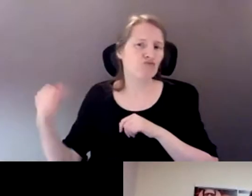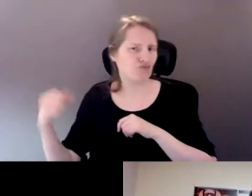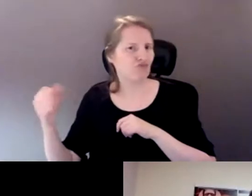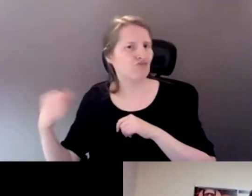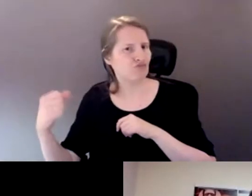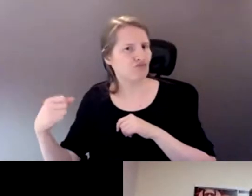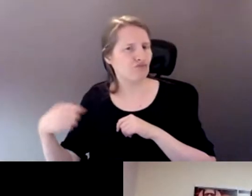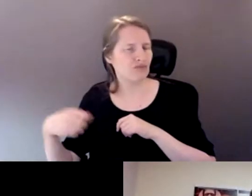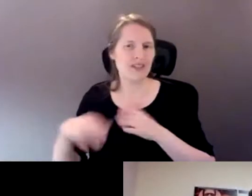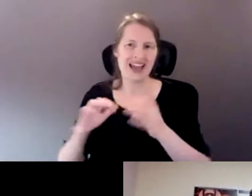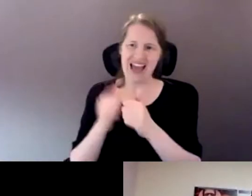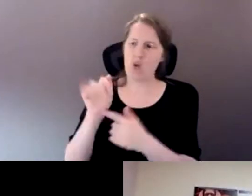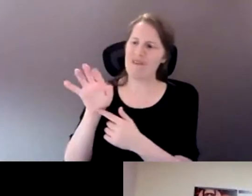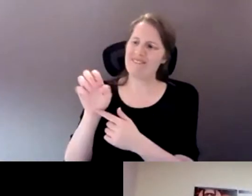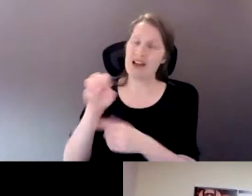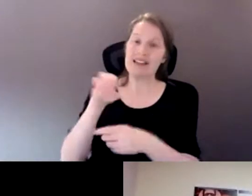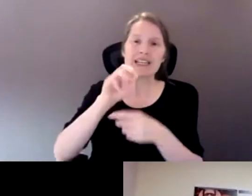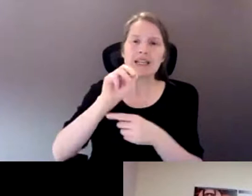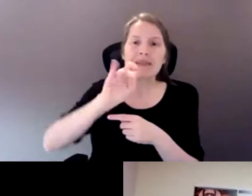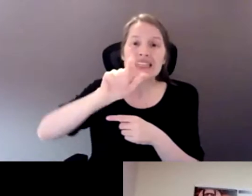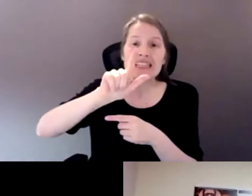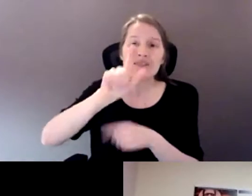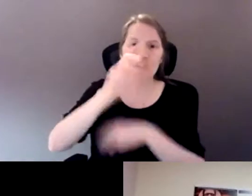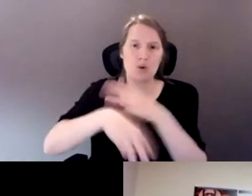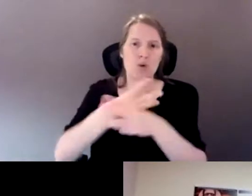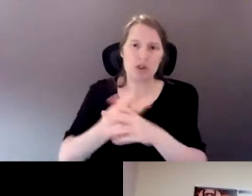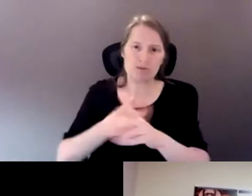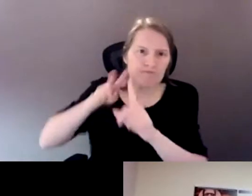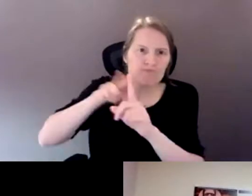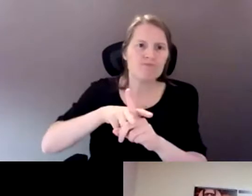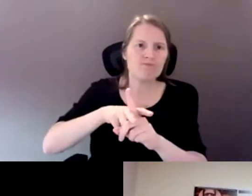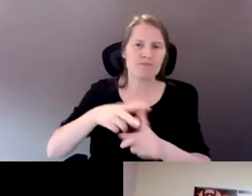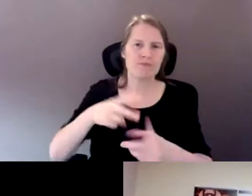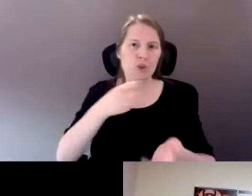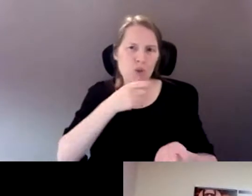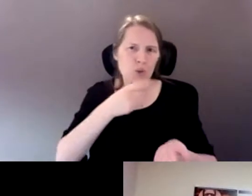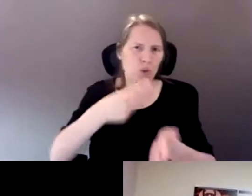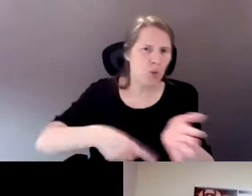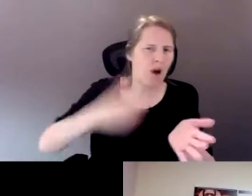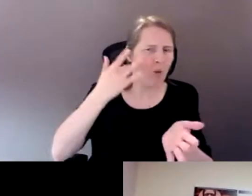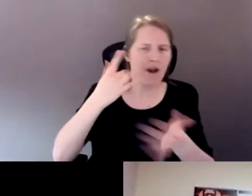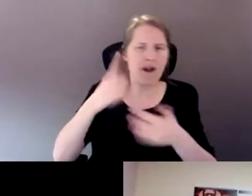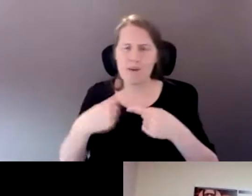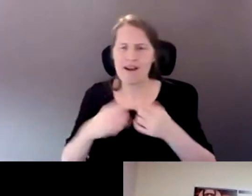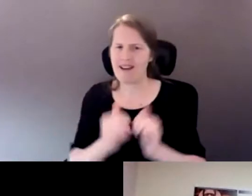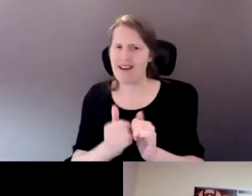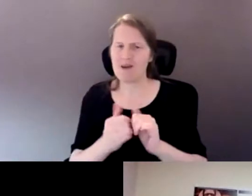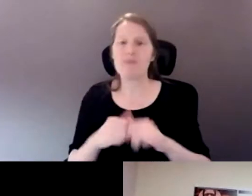the use of violence in the medieval world, right? Yes, that absolutely. It has to make sense. It's similar